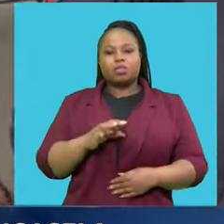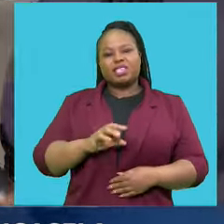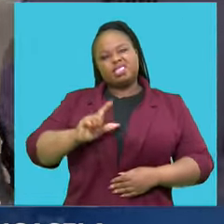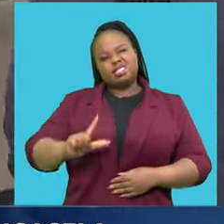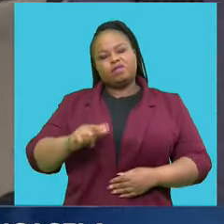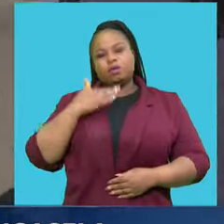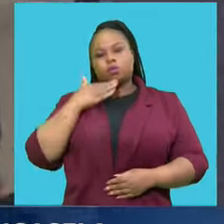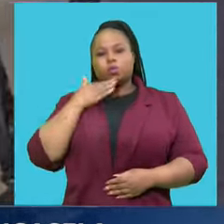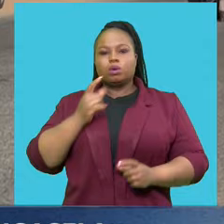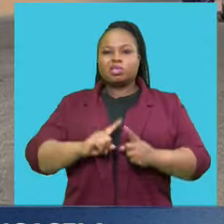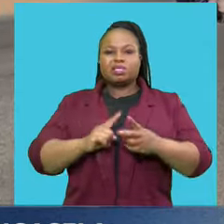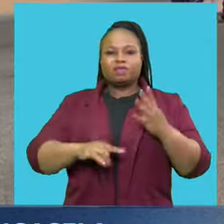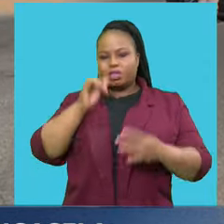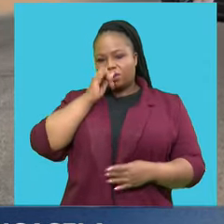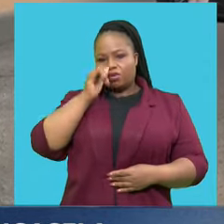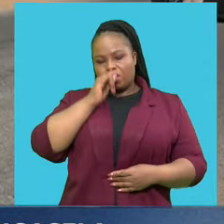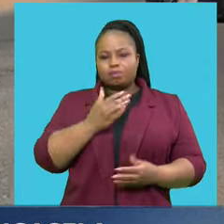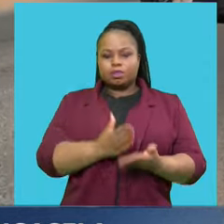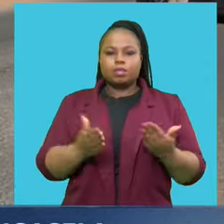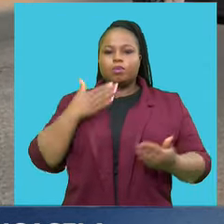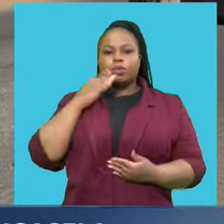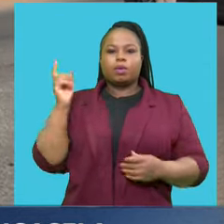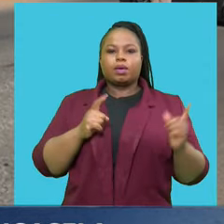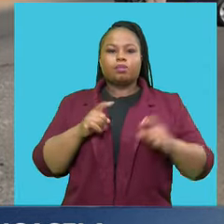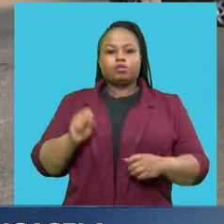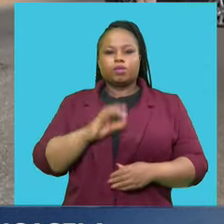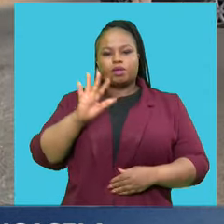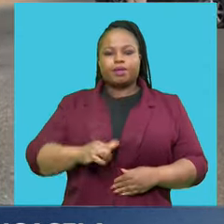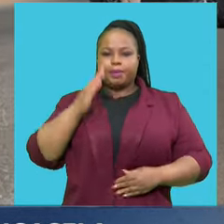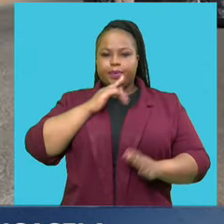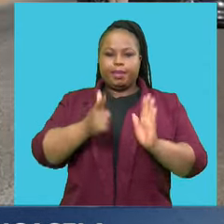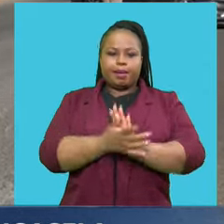ezohlukeneyo zolwaphulo-mthetho ezifana nobundlobongela ngokwesini.